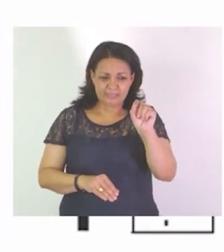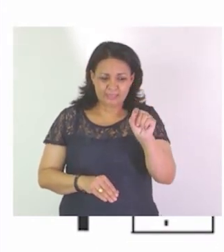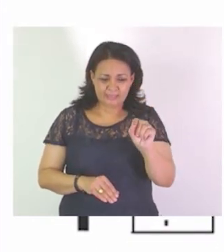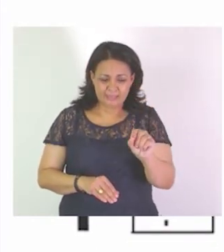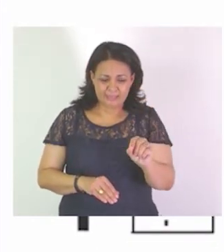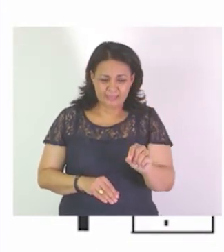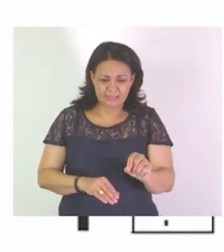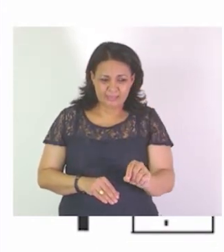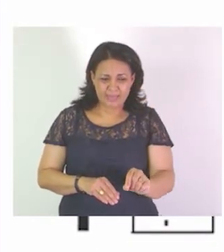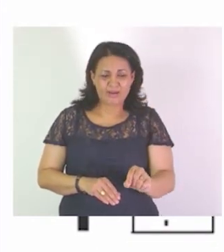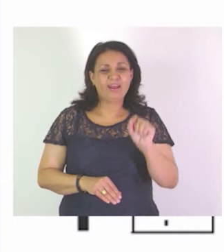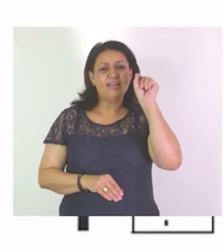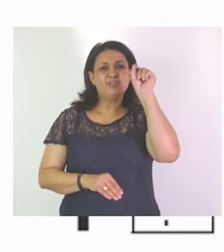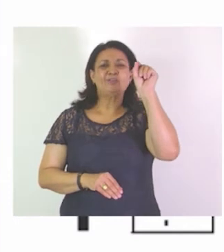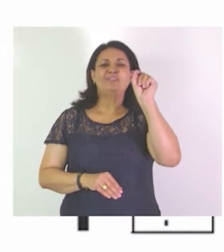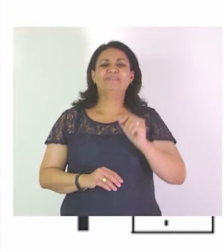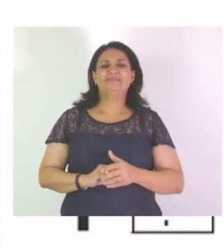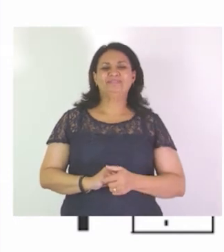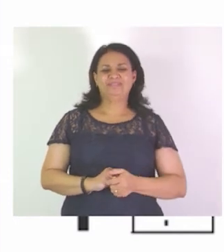start from the trace line and you go